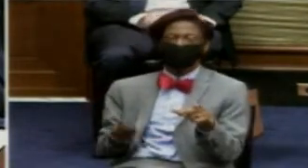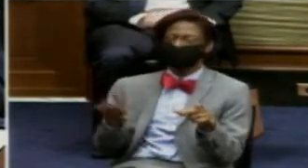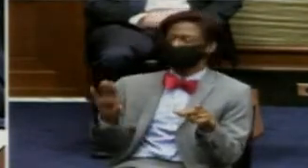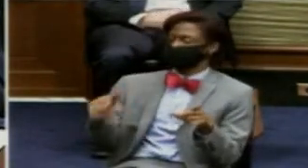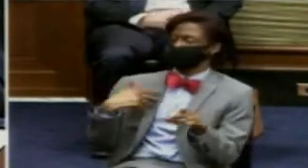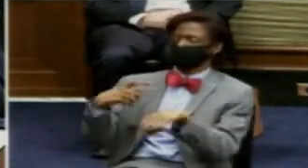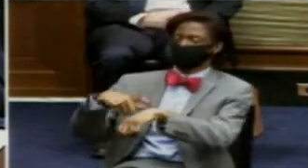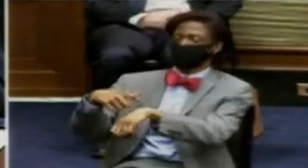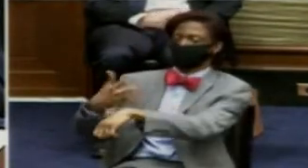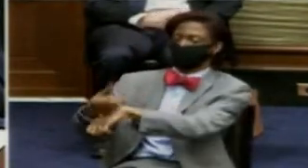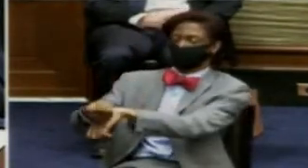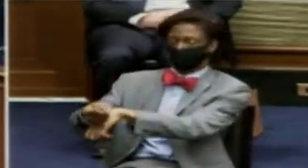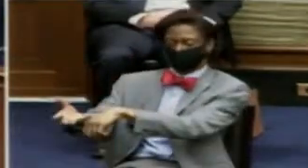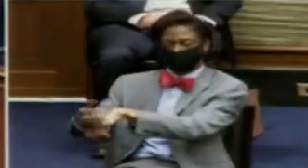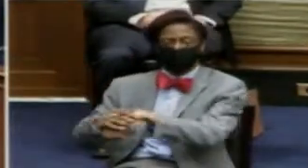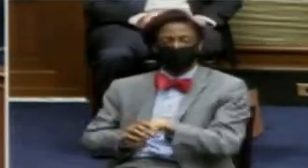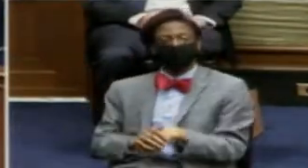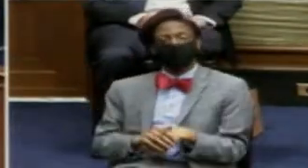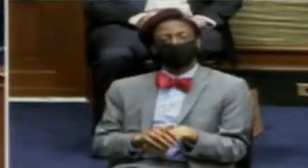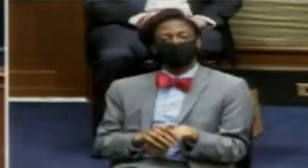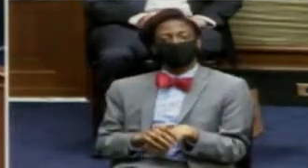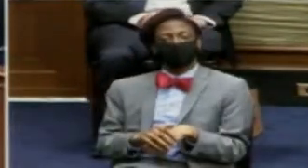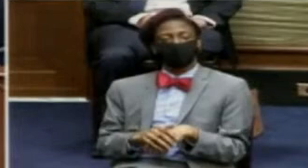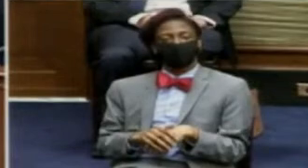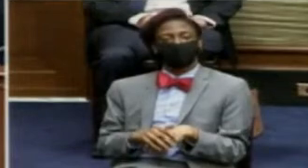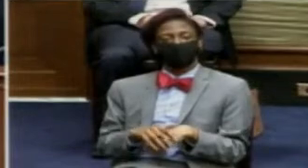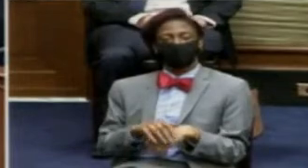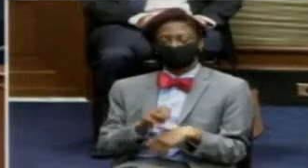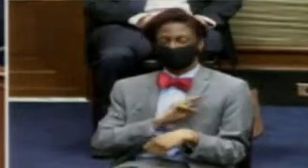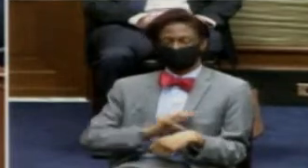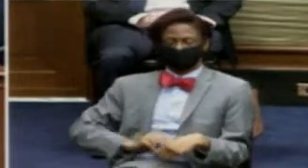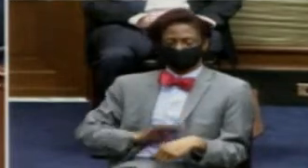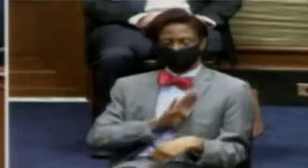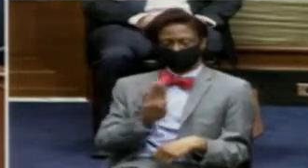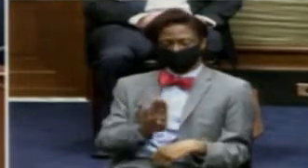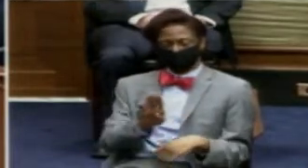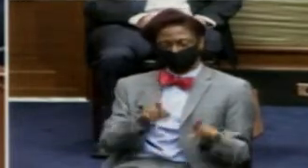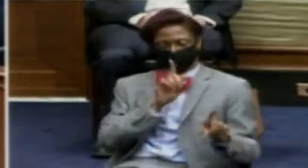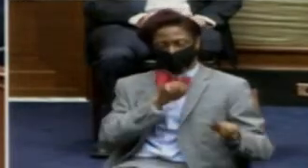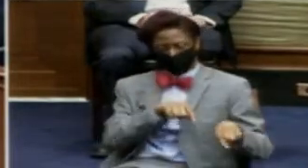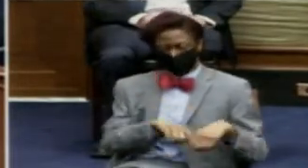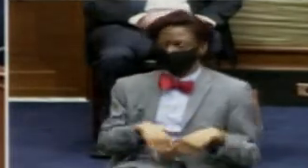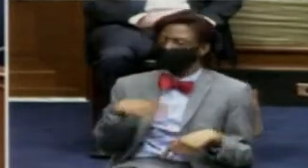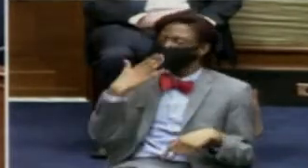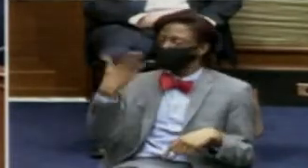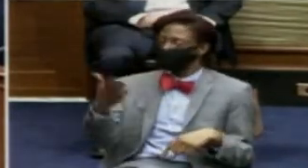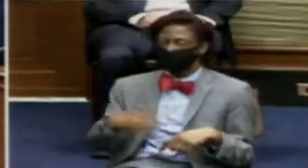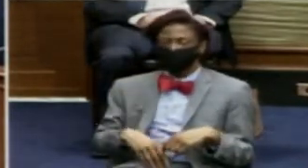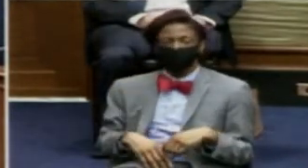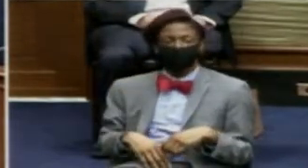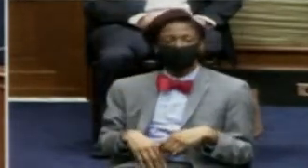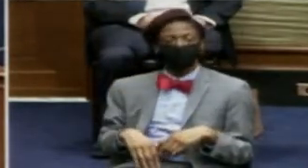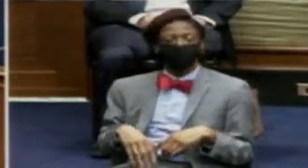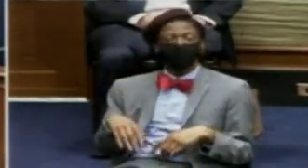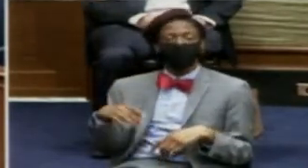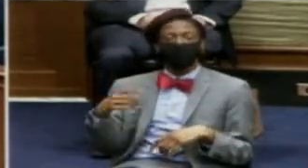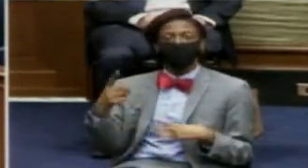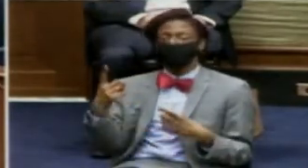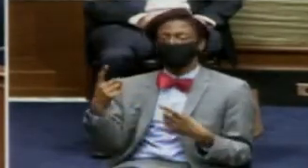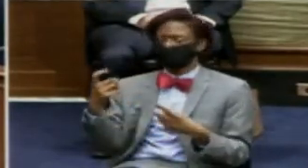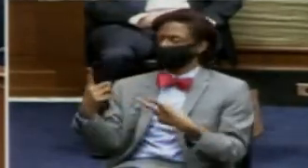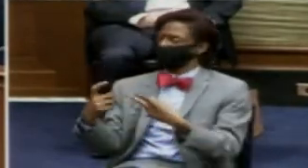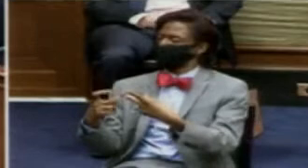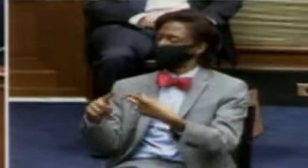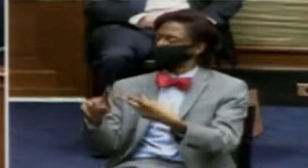time has expired. The gentlelady, the Honorable Bowser, can answer the question. Thank you. What about the one I addressed the question to,